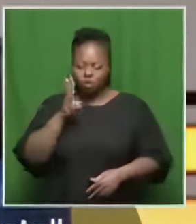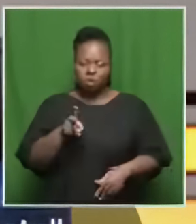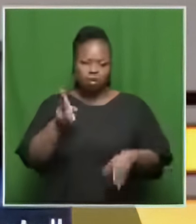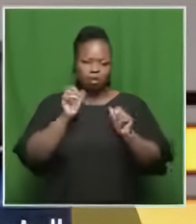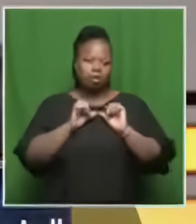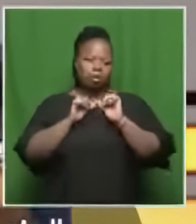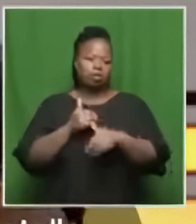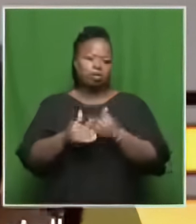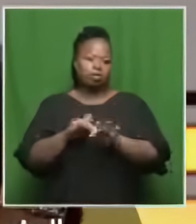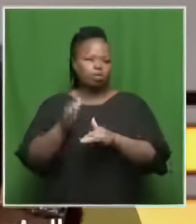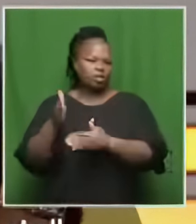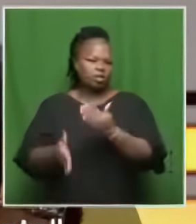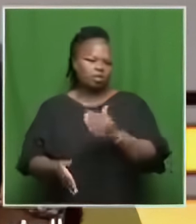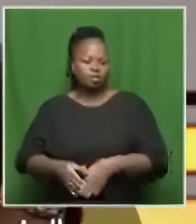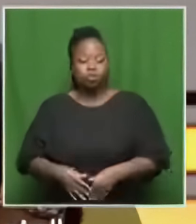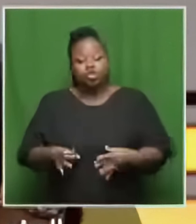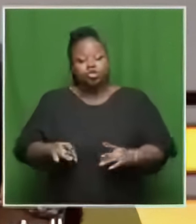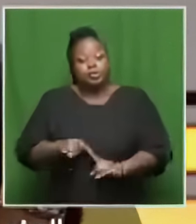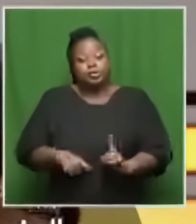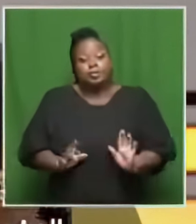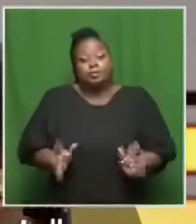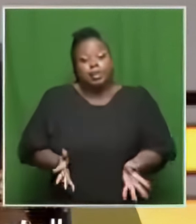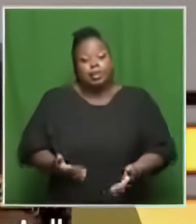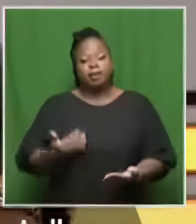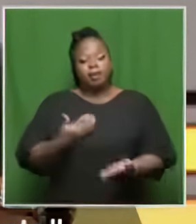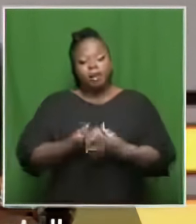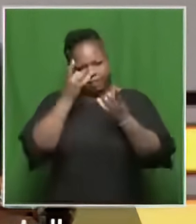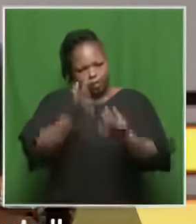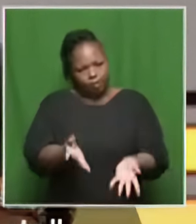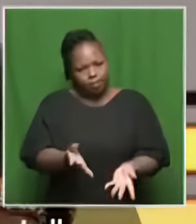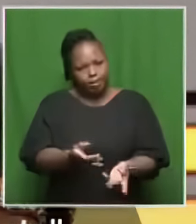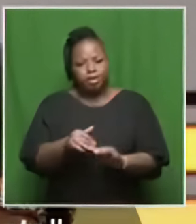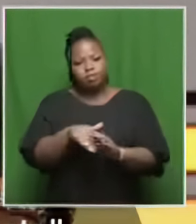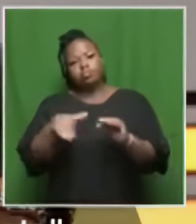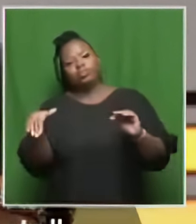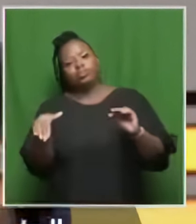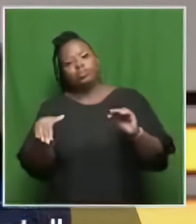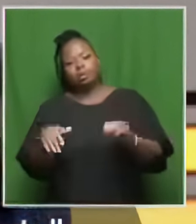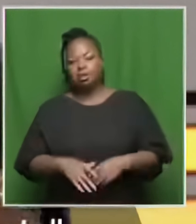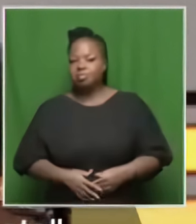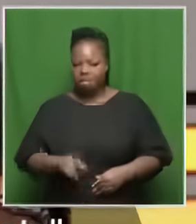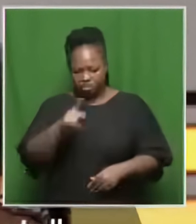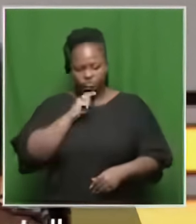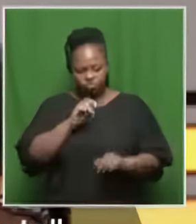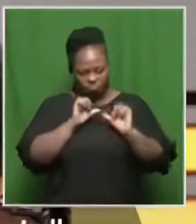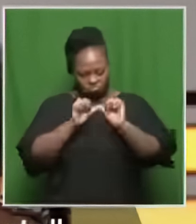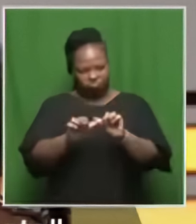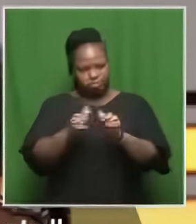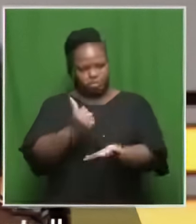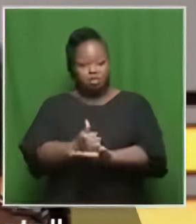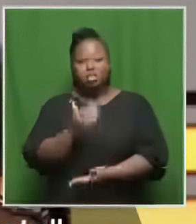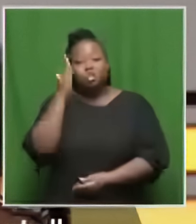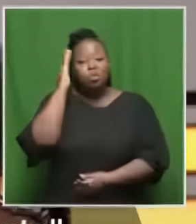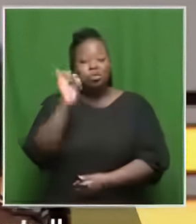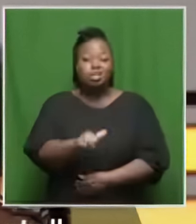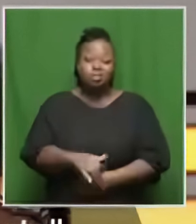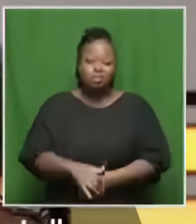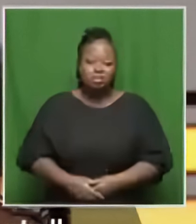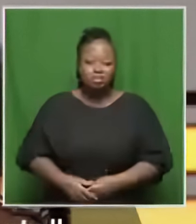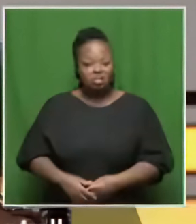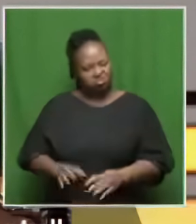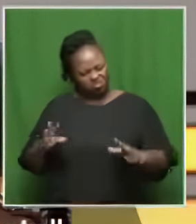sit through until we're done. Only the chairperson can give you a leave of absence. Otherwise, you're going to sit there. And he knows